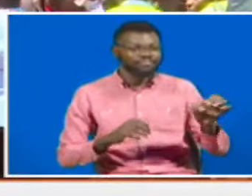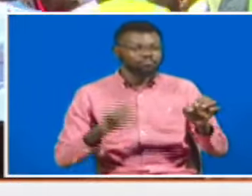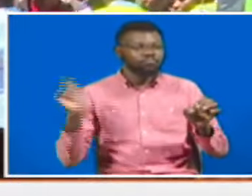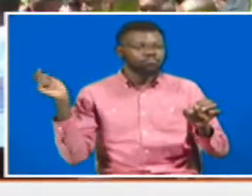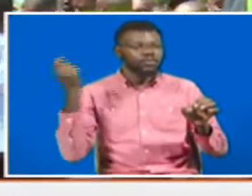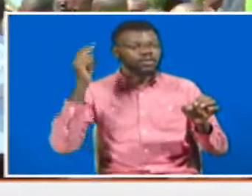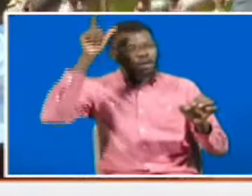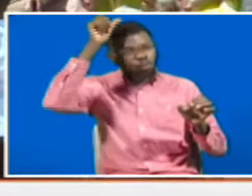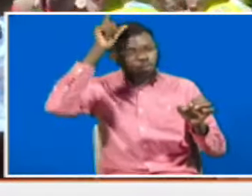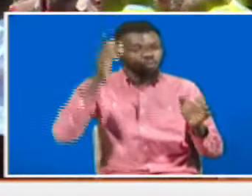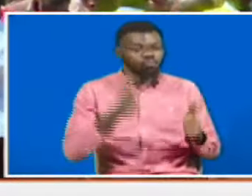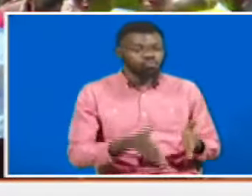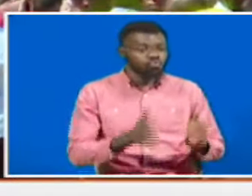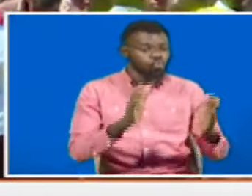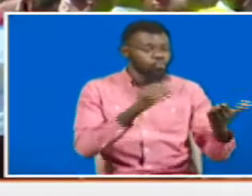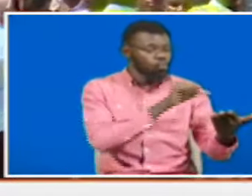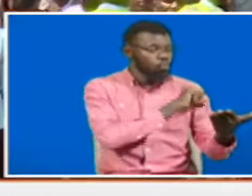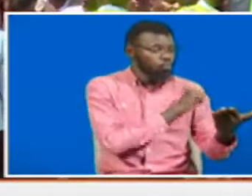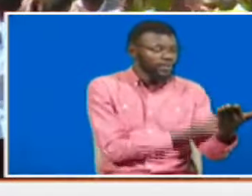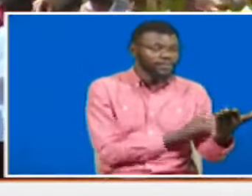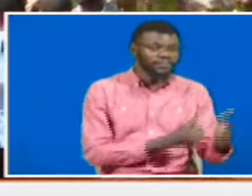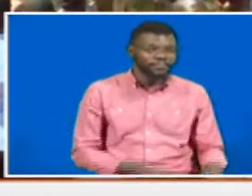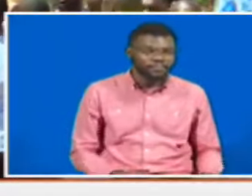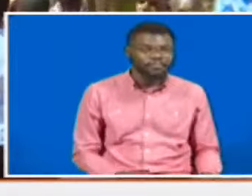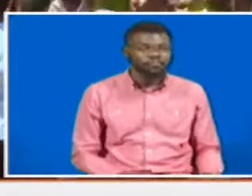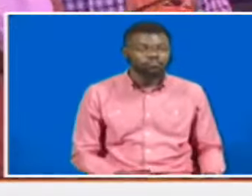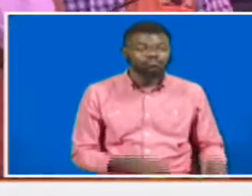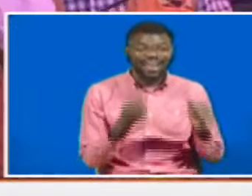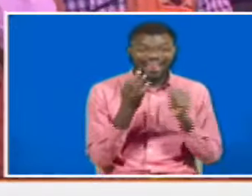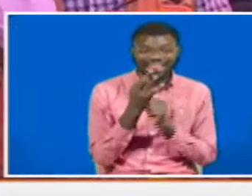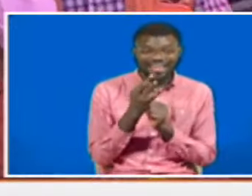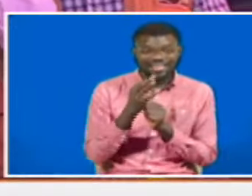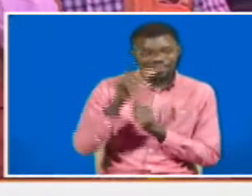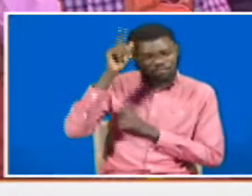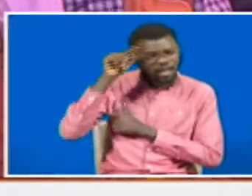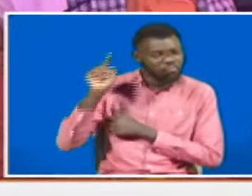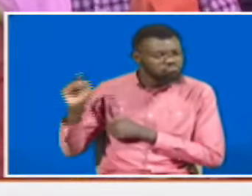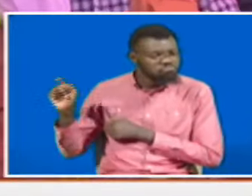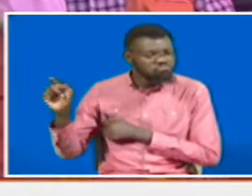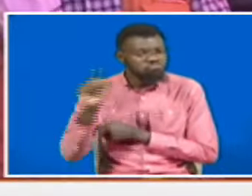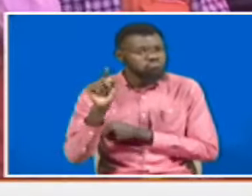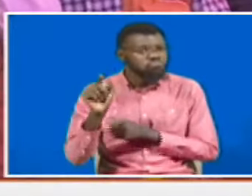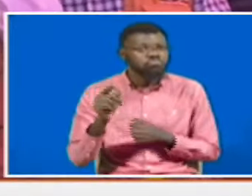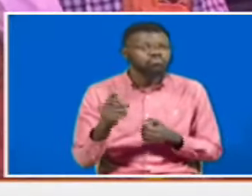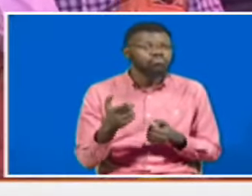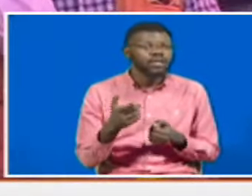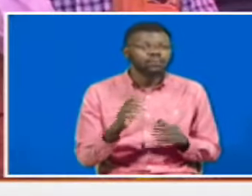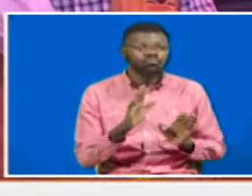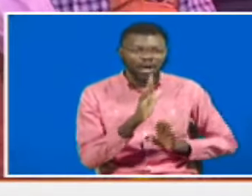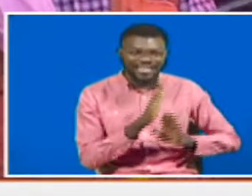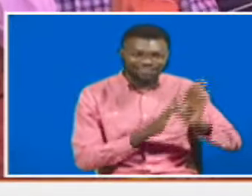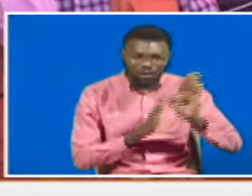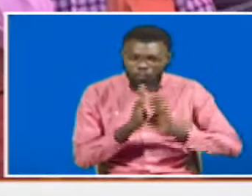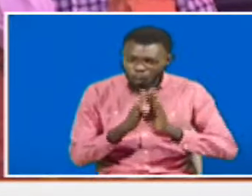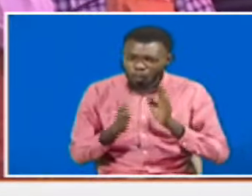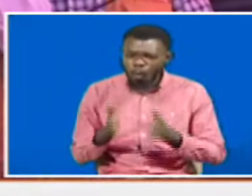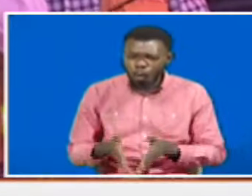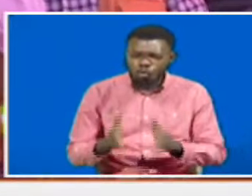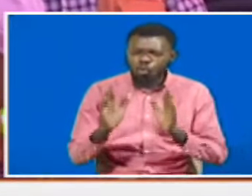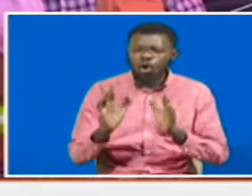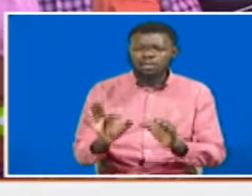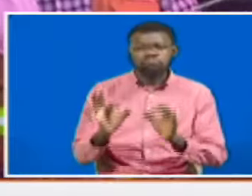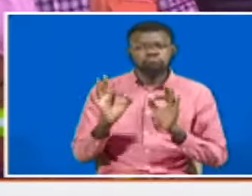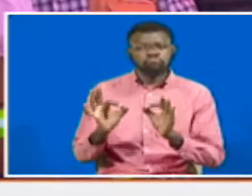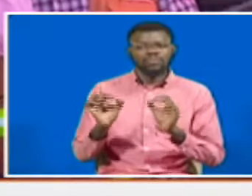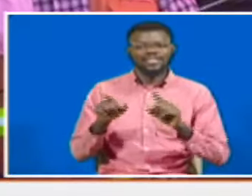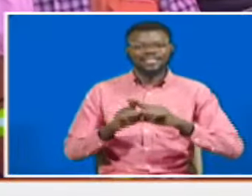Rural Roads Authority, KERA, 13 billion shillings will be needed to develop low-volume seal roads as well as